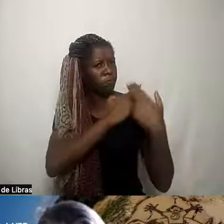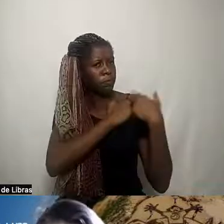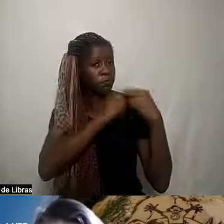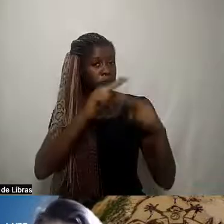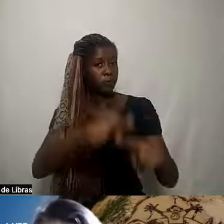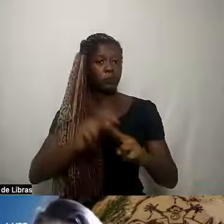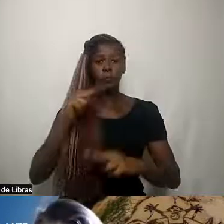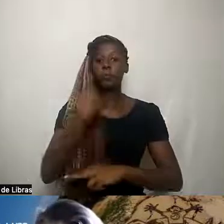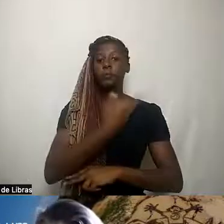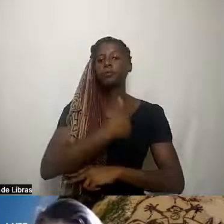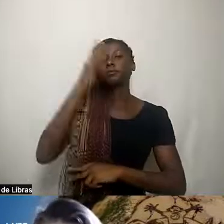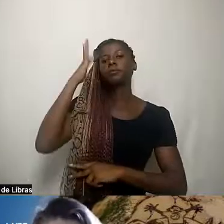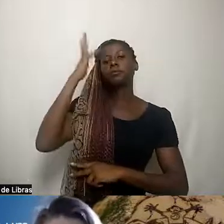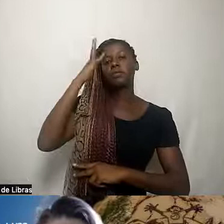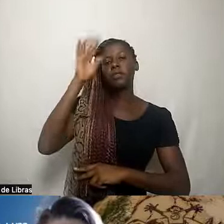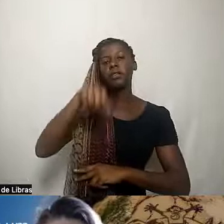We believe that